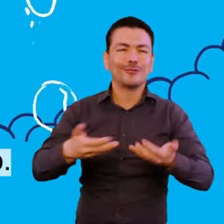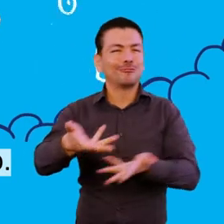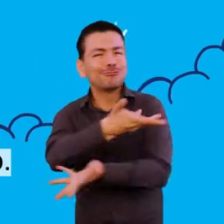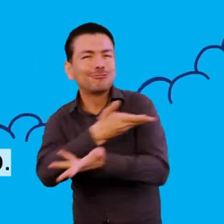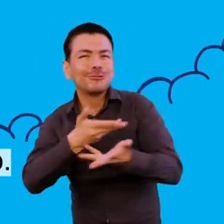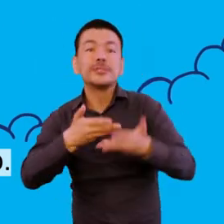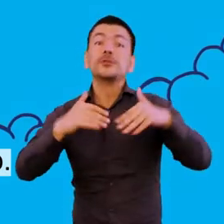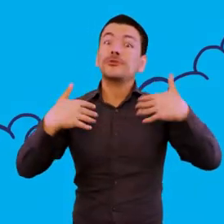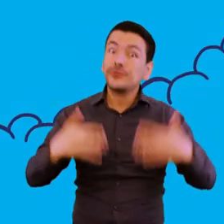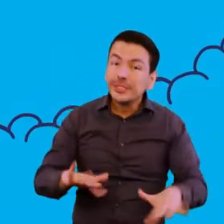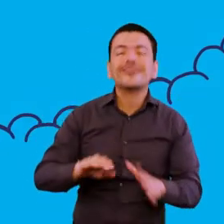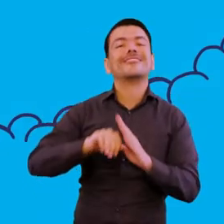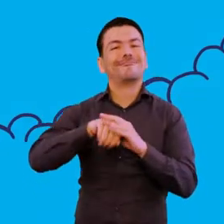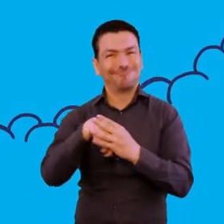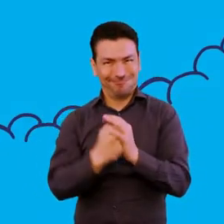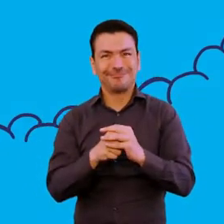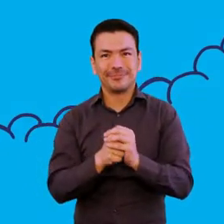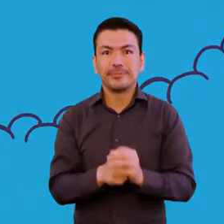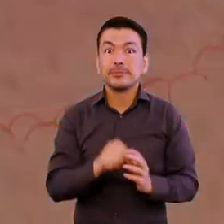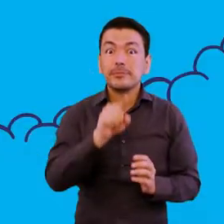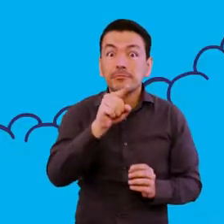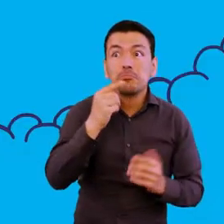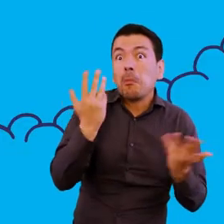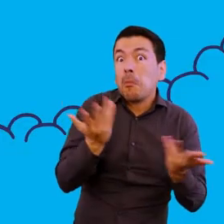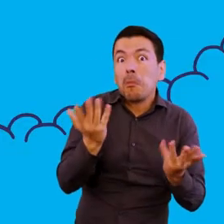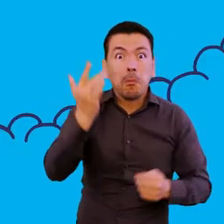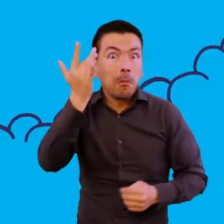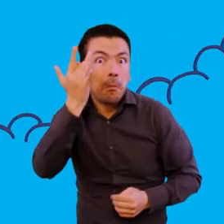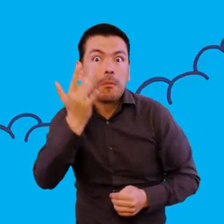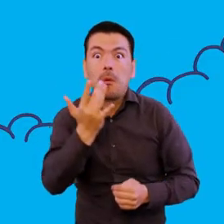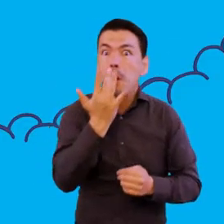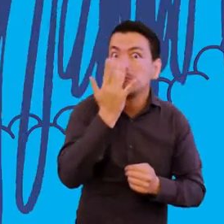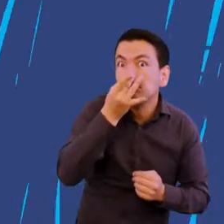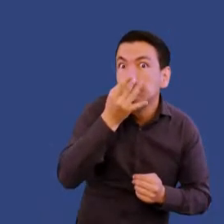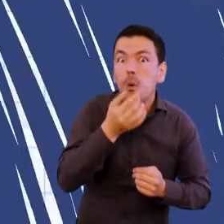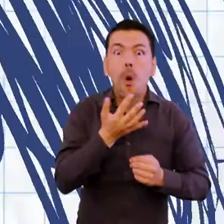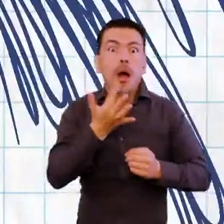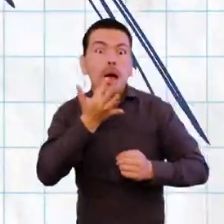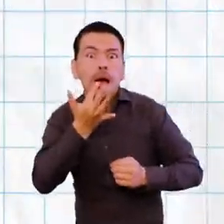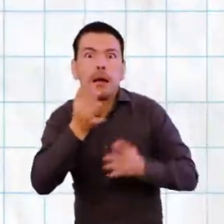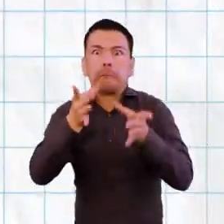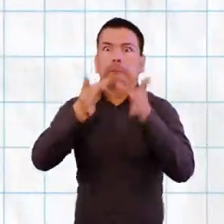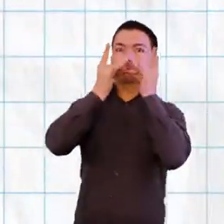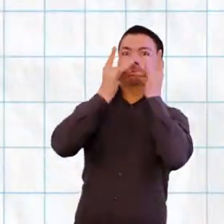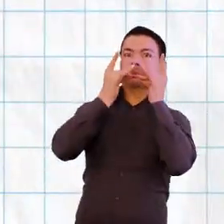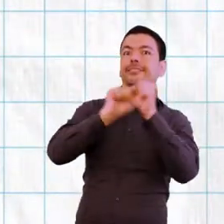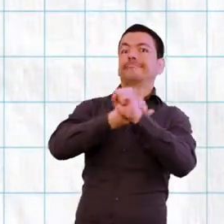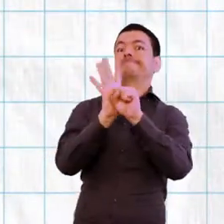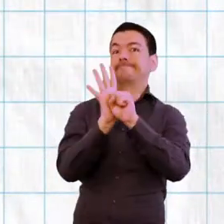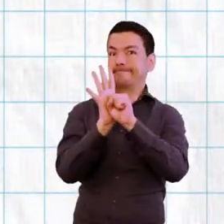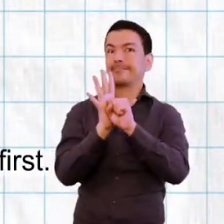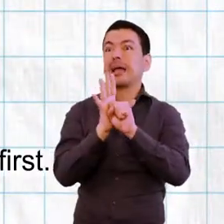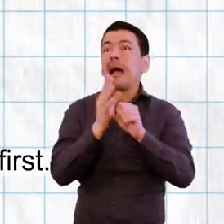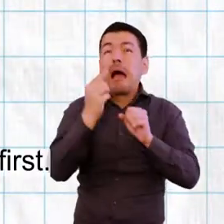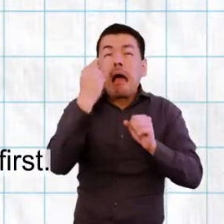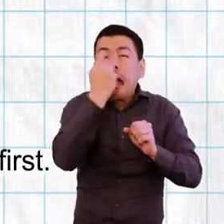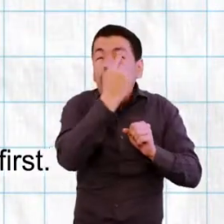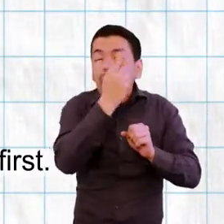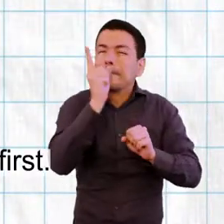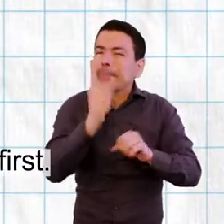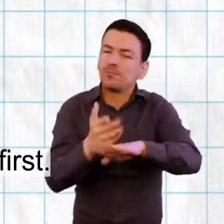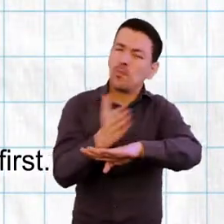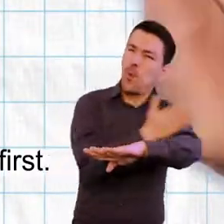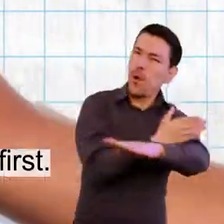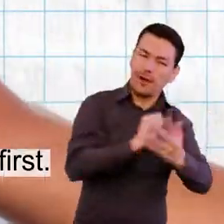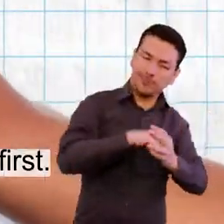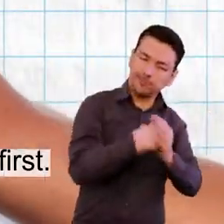playing sports, too. Don't touch your eyes, nose, or mouth. That's how the virus enters your body. If you must